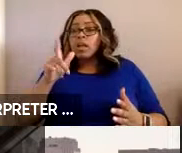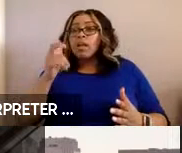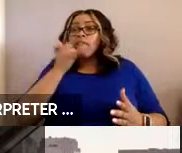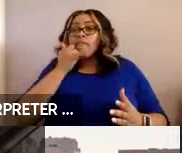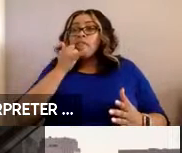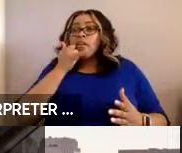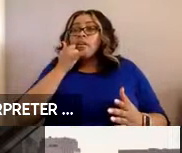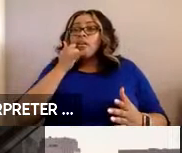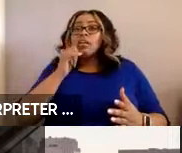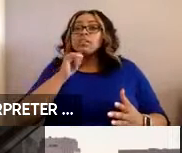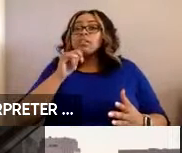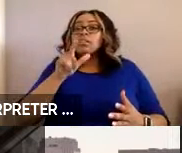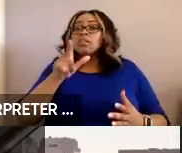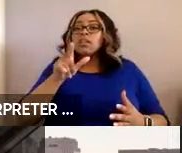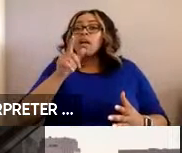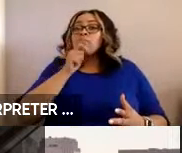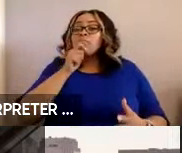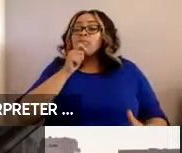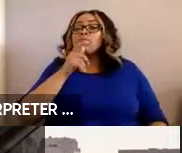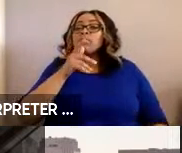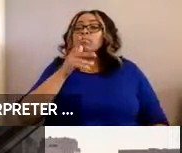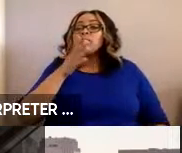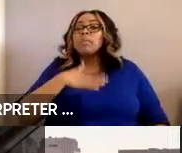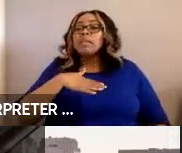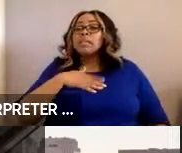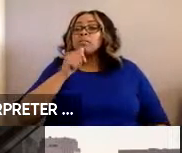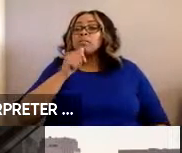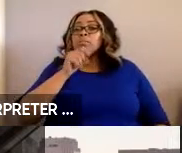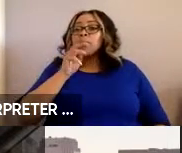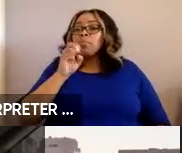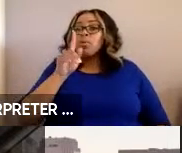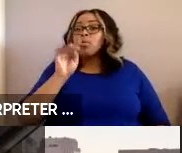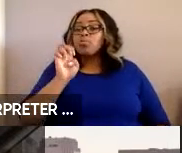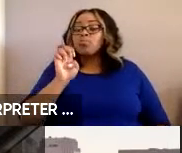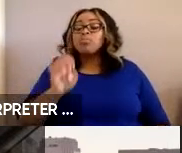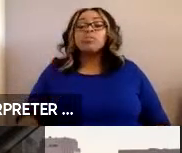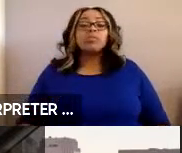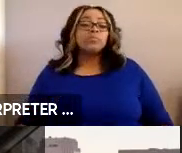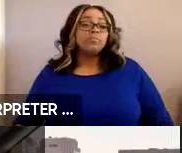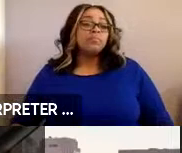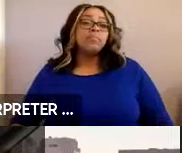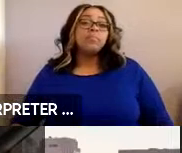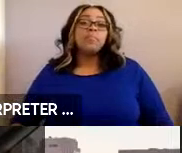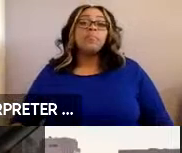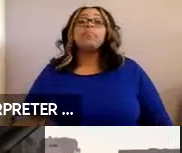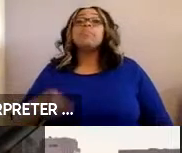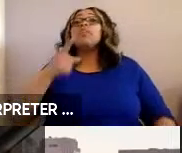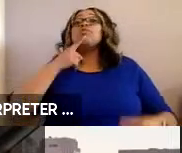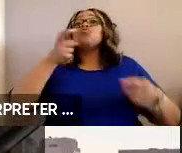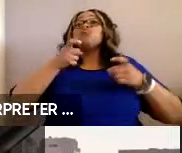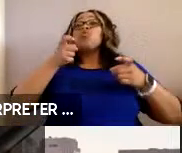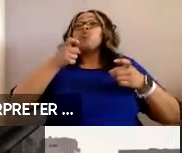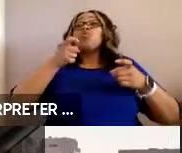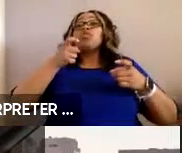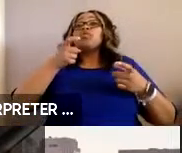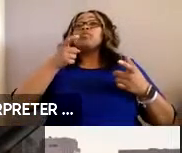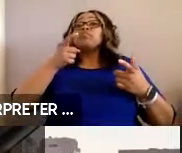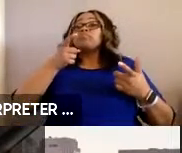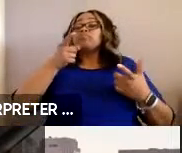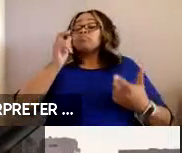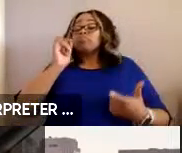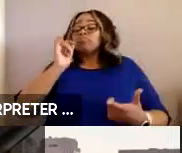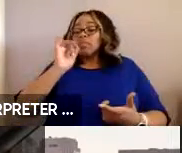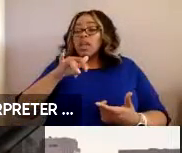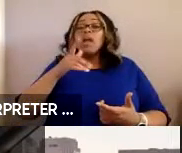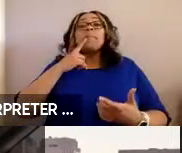be unmuted. So if you could mute, that'd be great. Thank you. So this control seems a little bit counterintuitive,